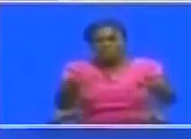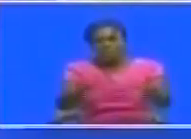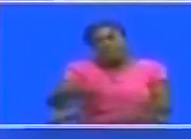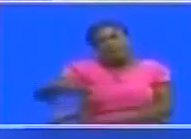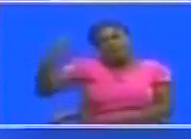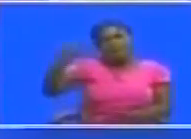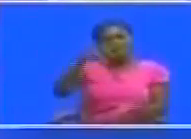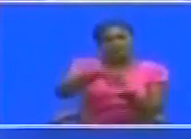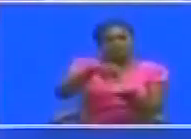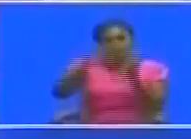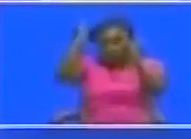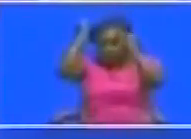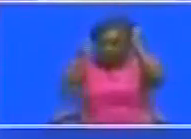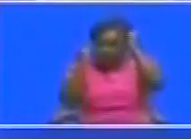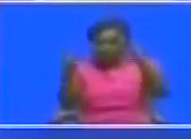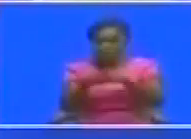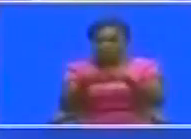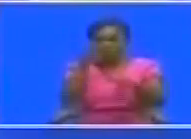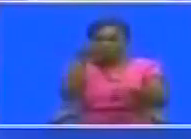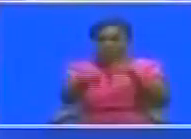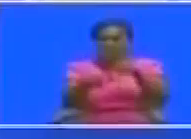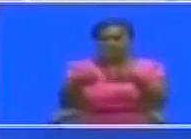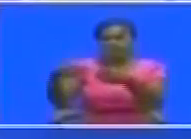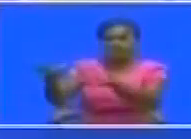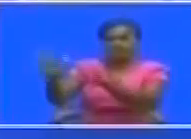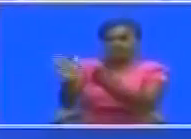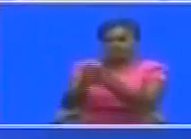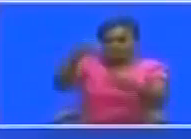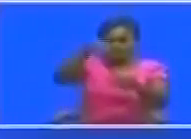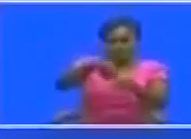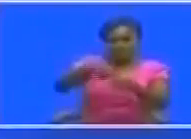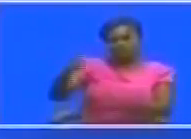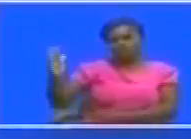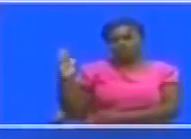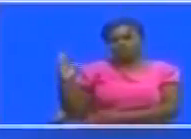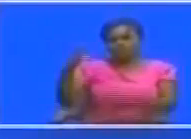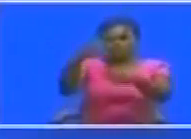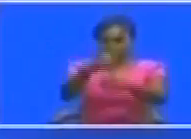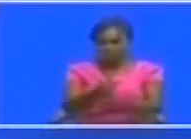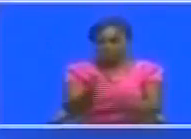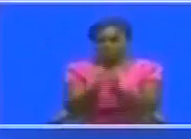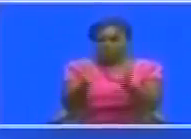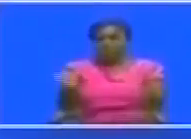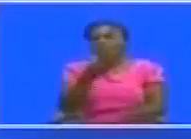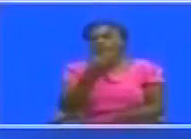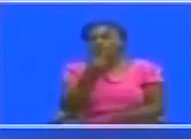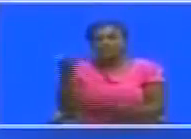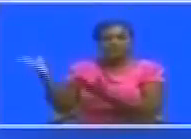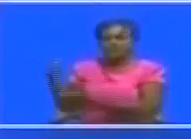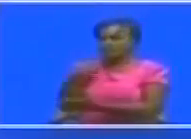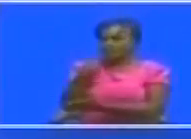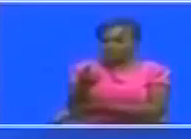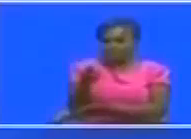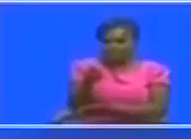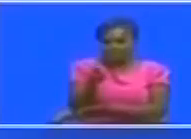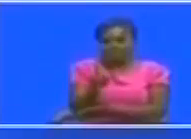Ugandan forces, and the former director of both the external and internal security organization. General David Sejjusa's military